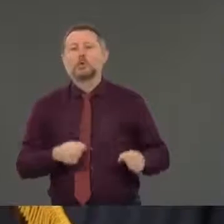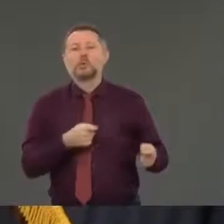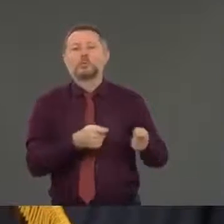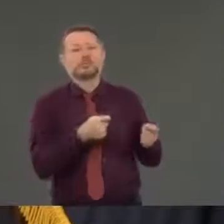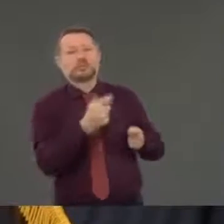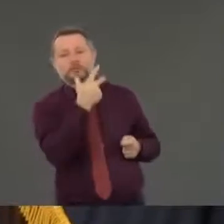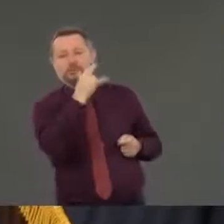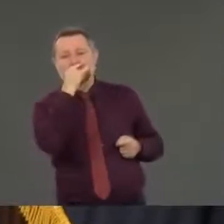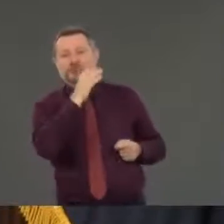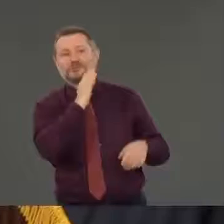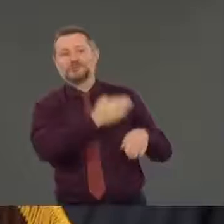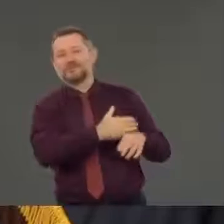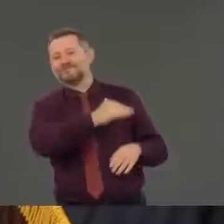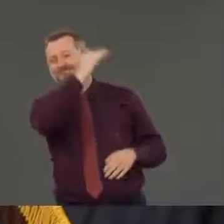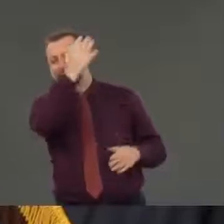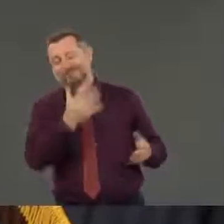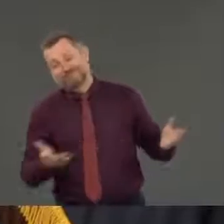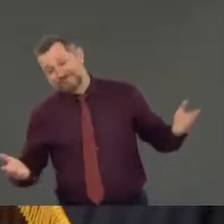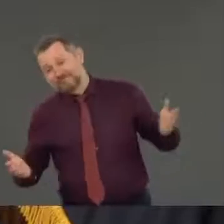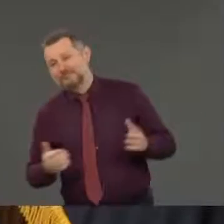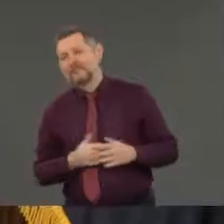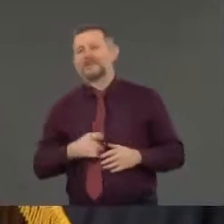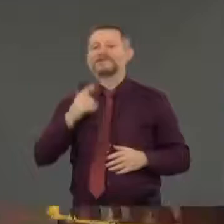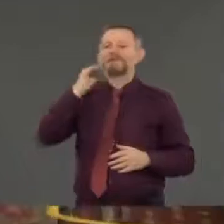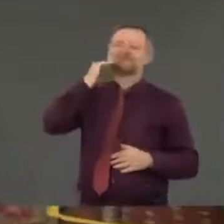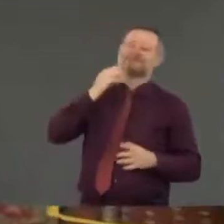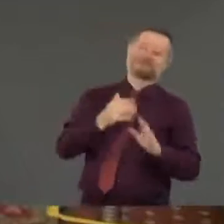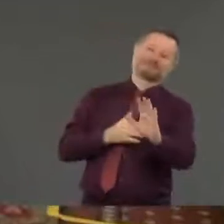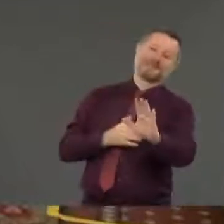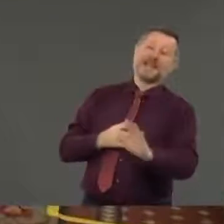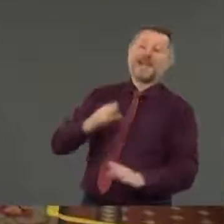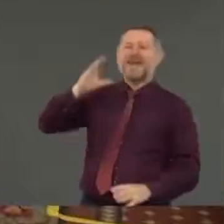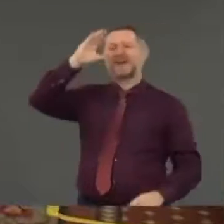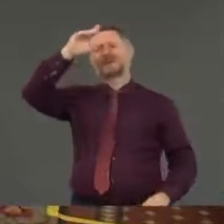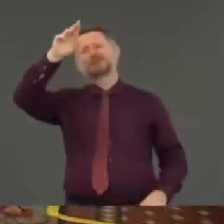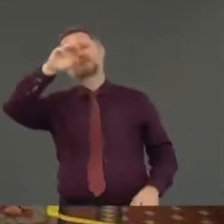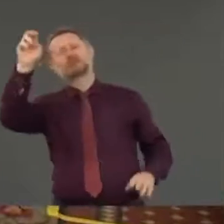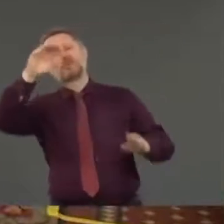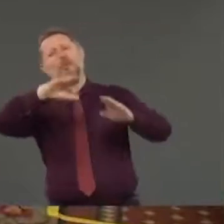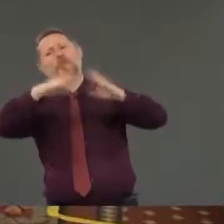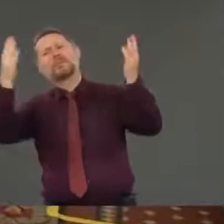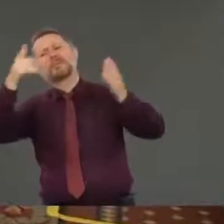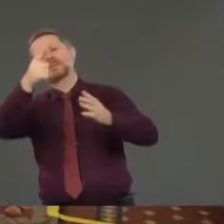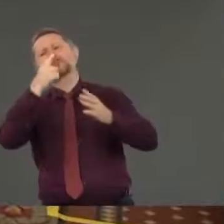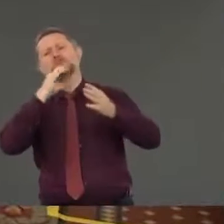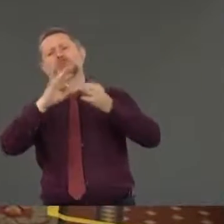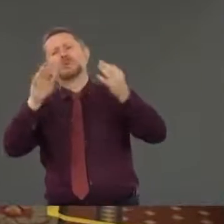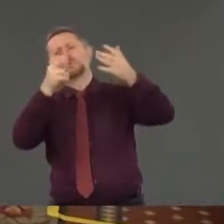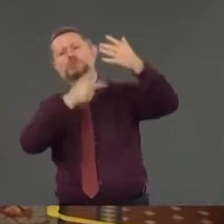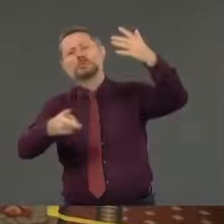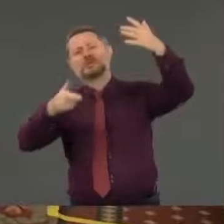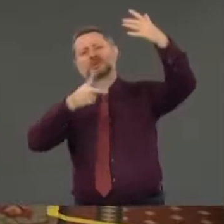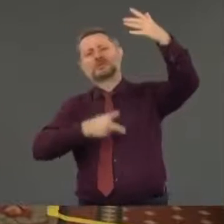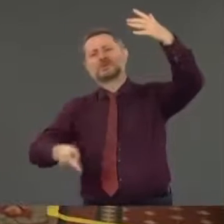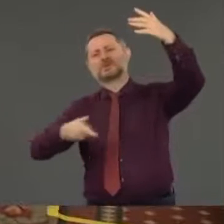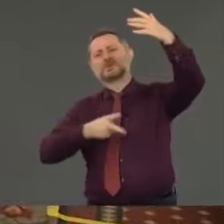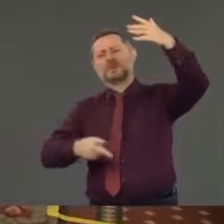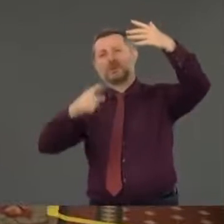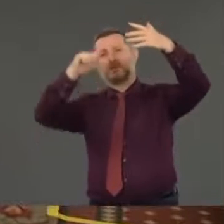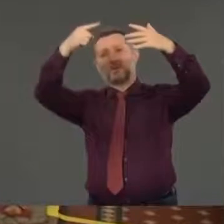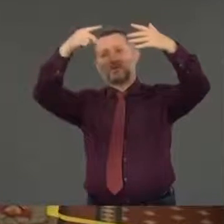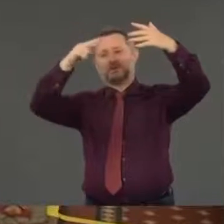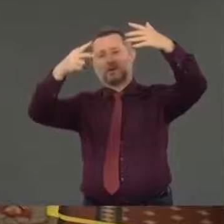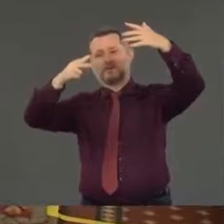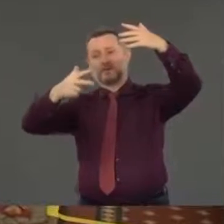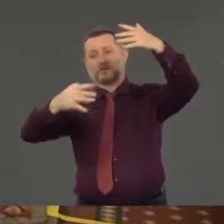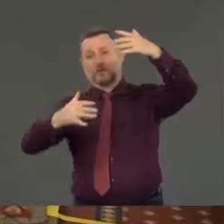my kids. When it comes to the phased reopening, early on, you said that the 2-week increments that were laid out weren't necessarily set in stone.